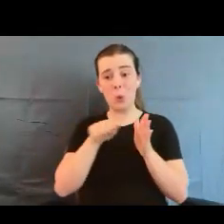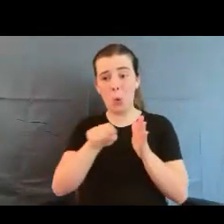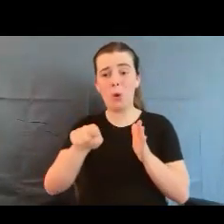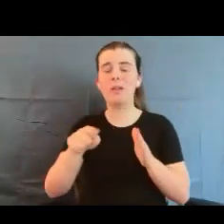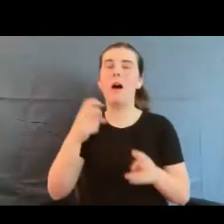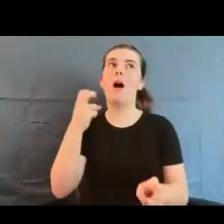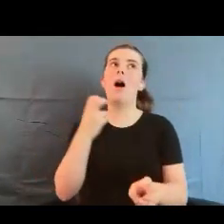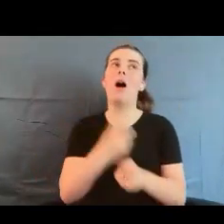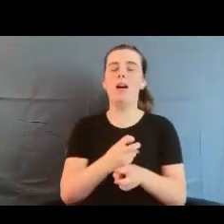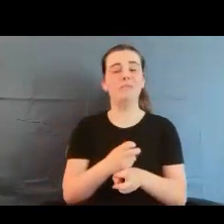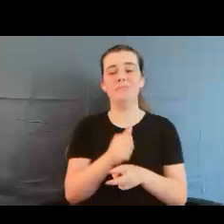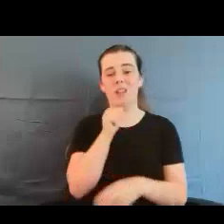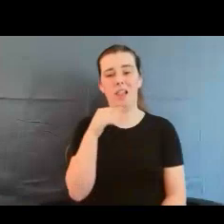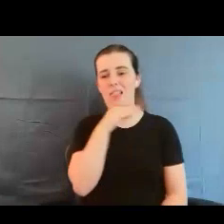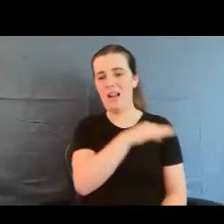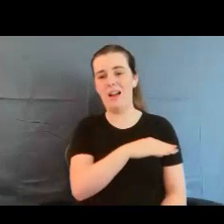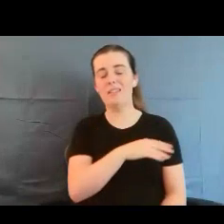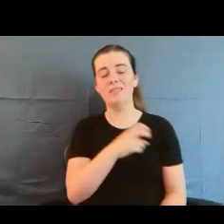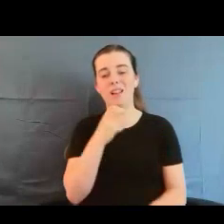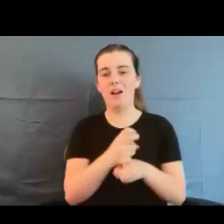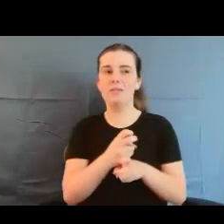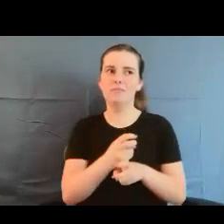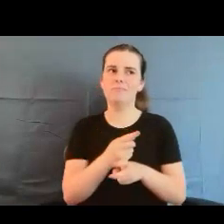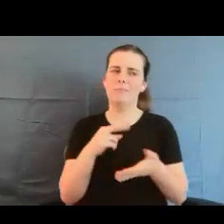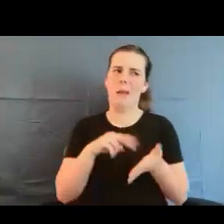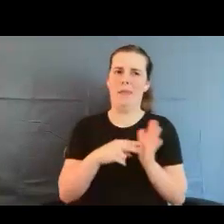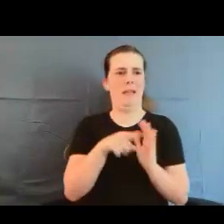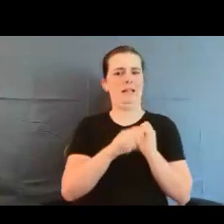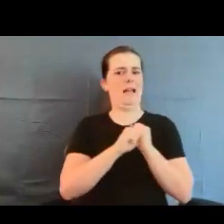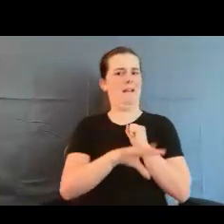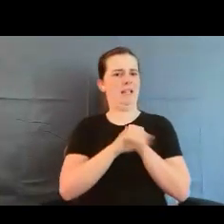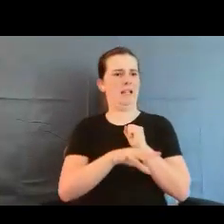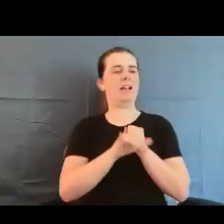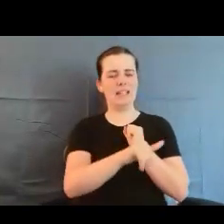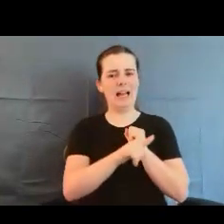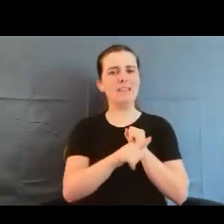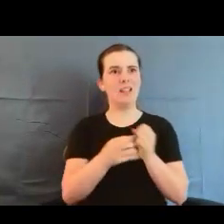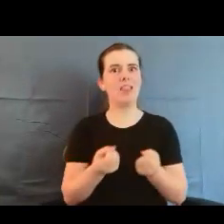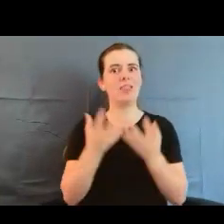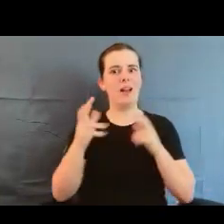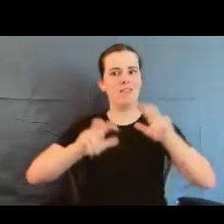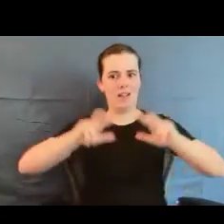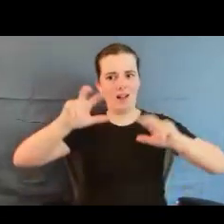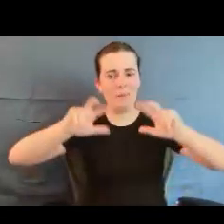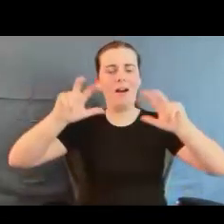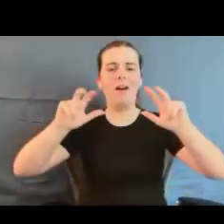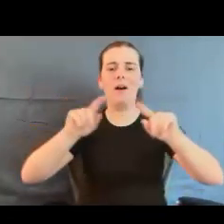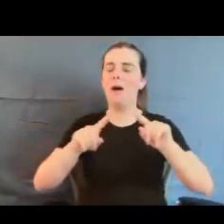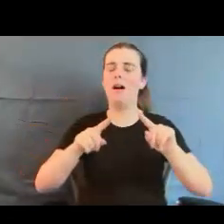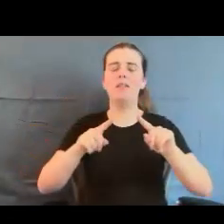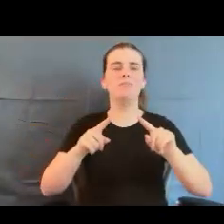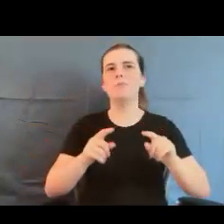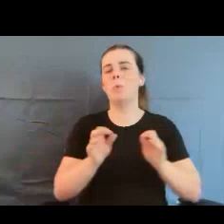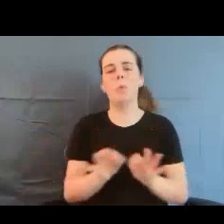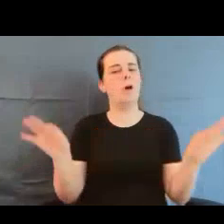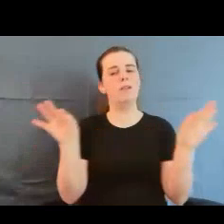hard course, and no one's. I mean, they advertise that too. It's quite a lot of climbing, but it's so rewarding. And I